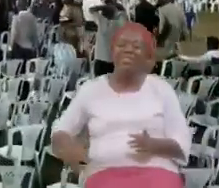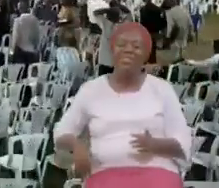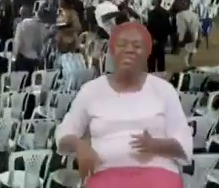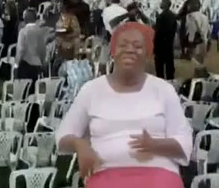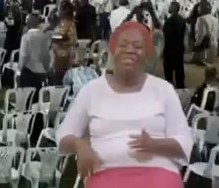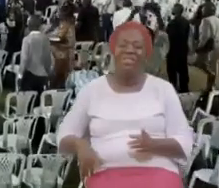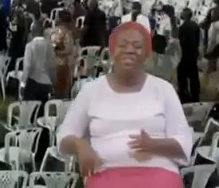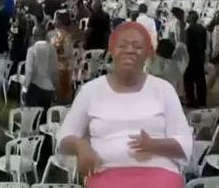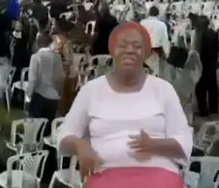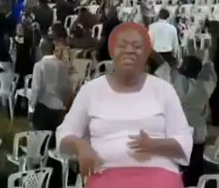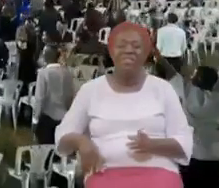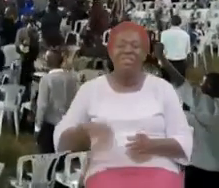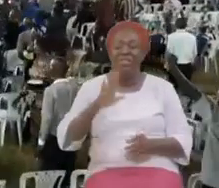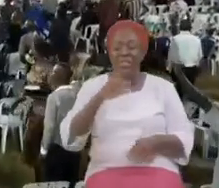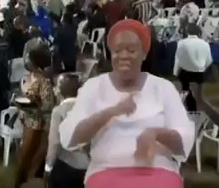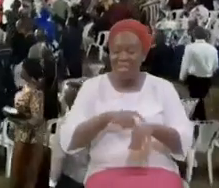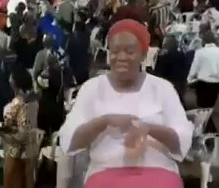Your time of miracle has come.